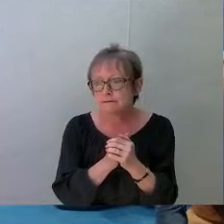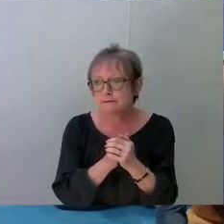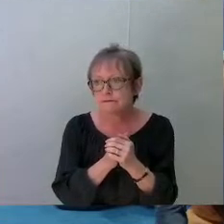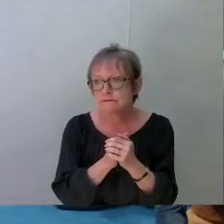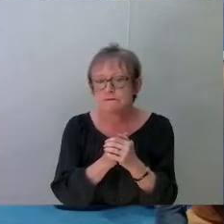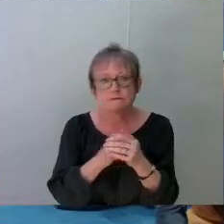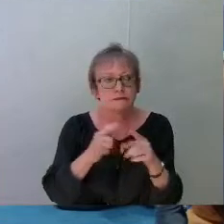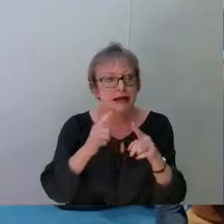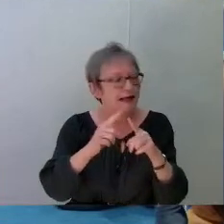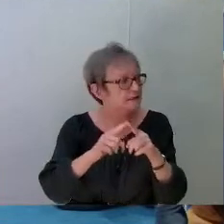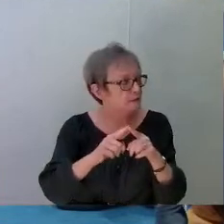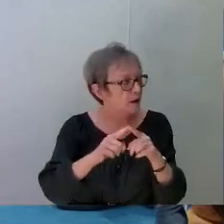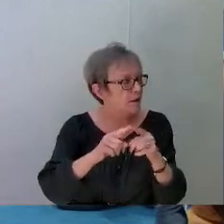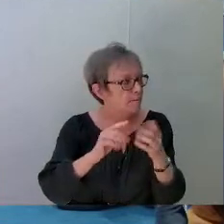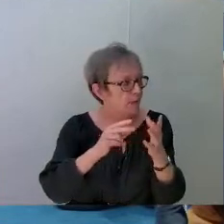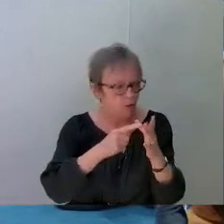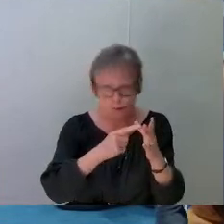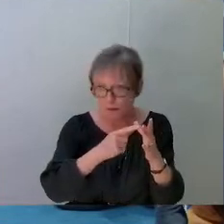Esma Ahmedova.